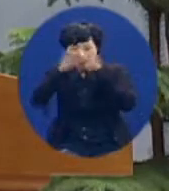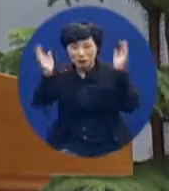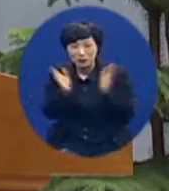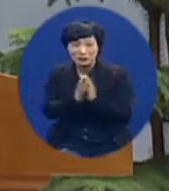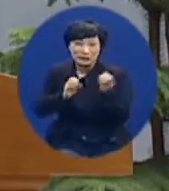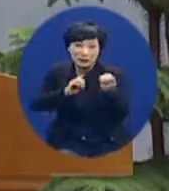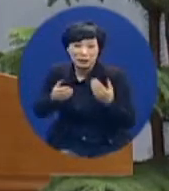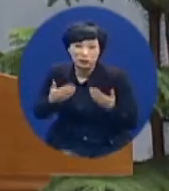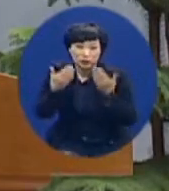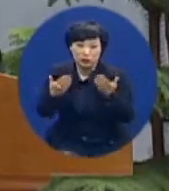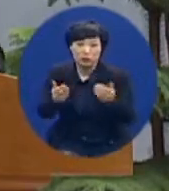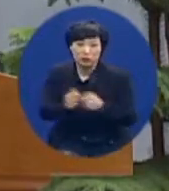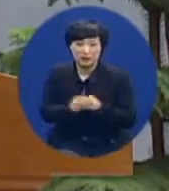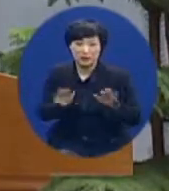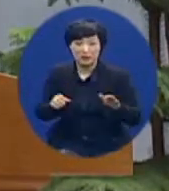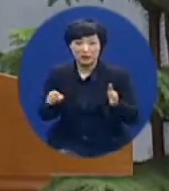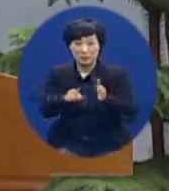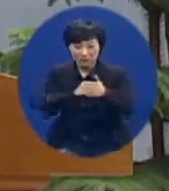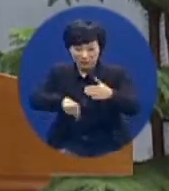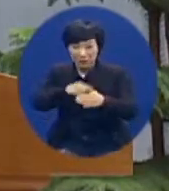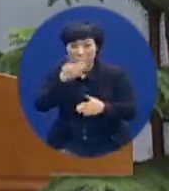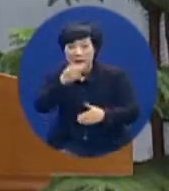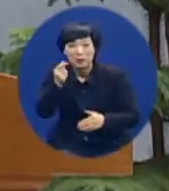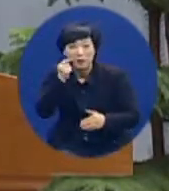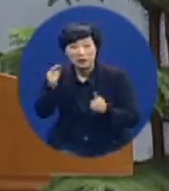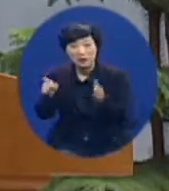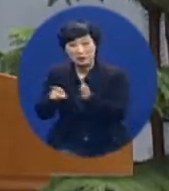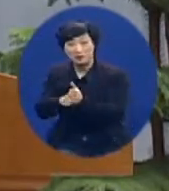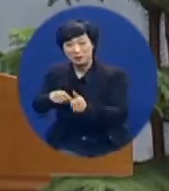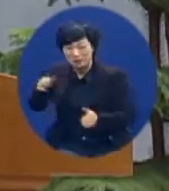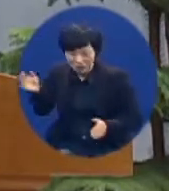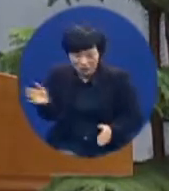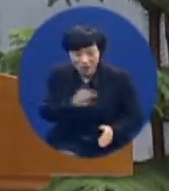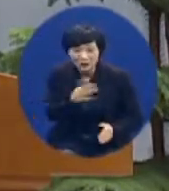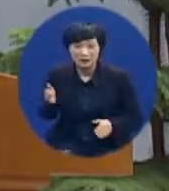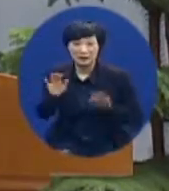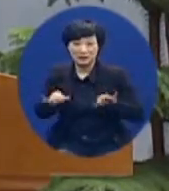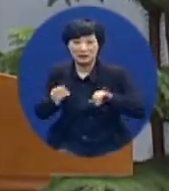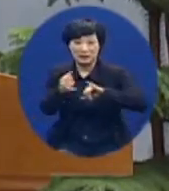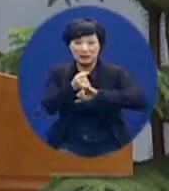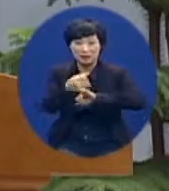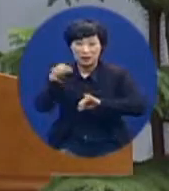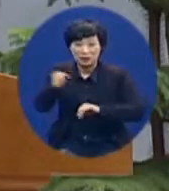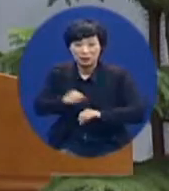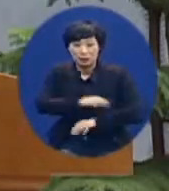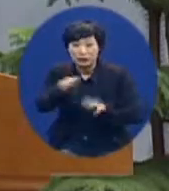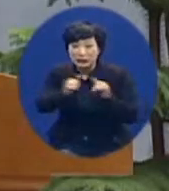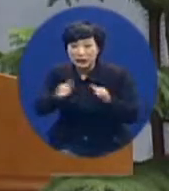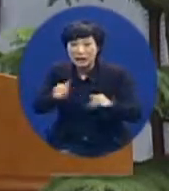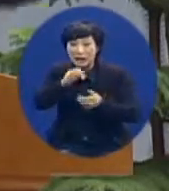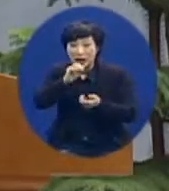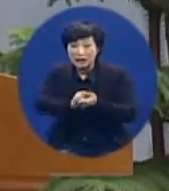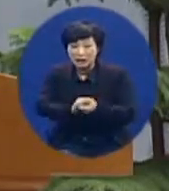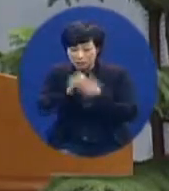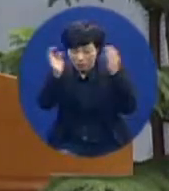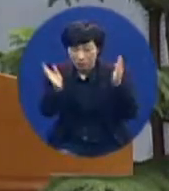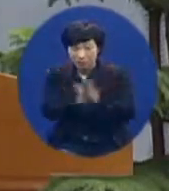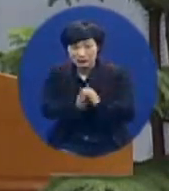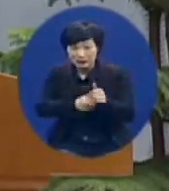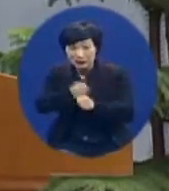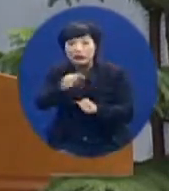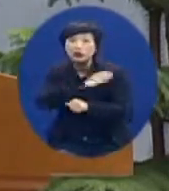for anything in my name, and I will do it. Everything is possible for him who believes. We can